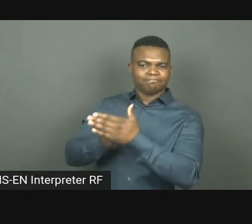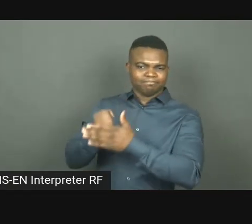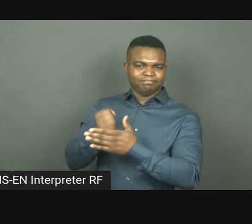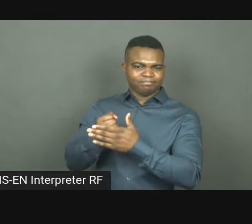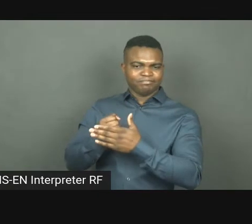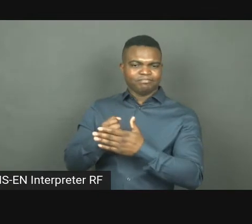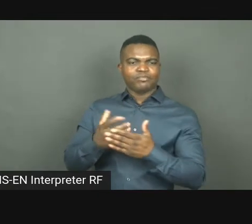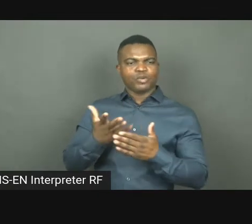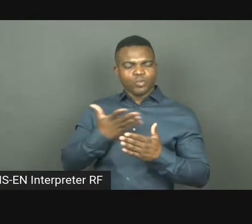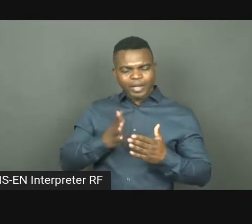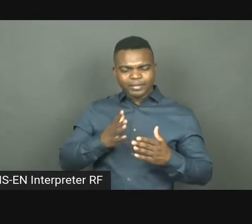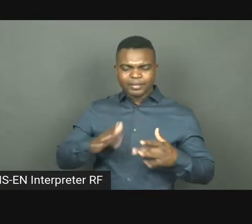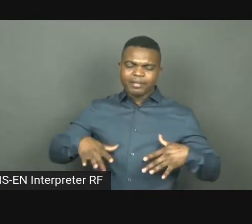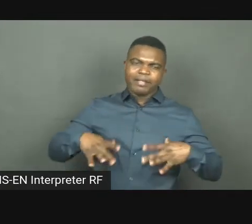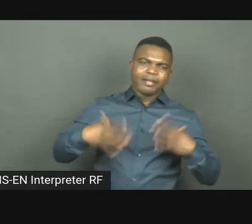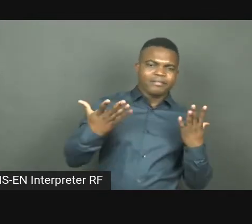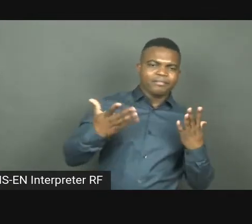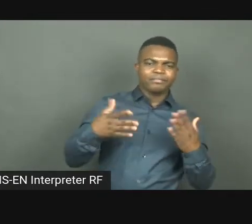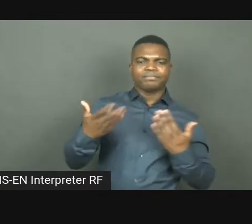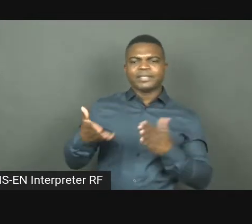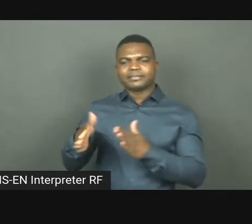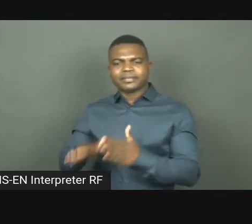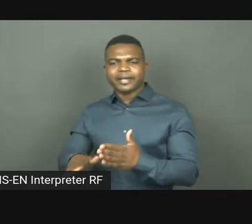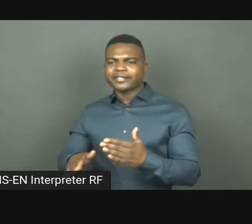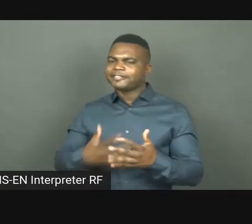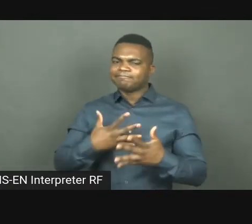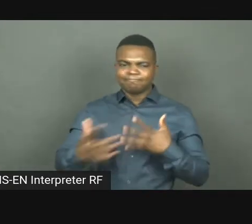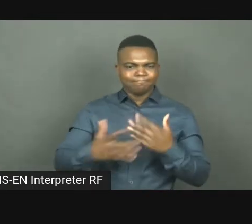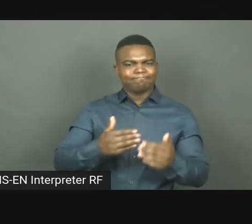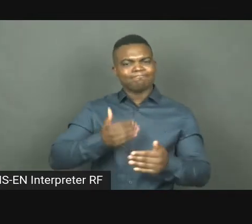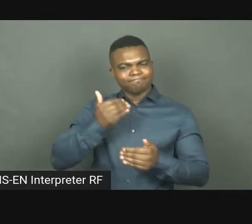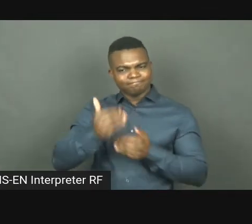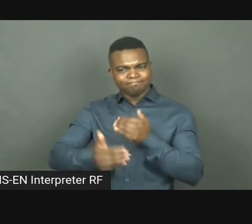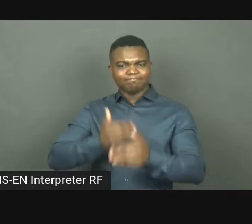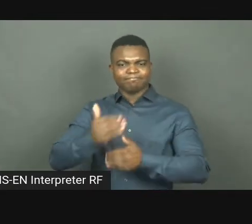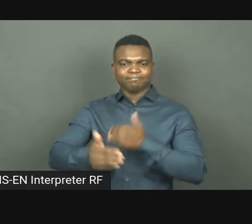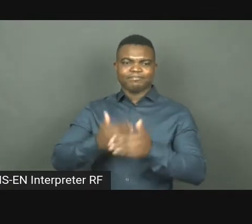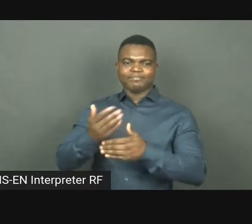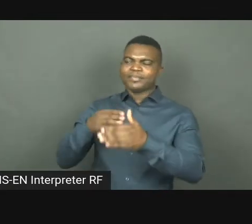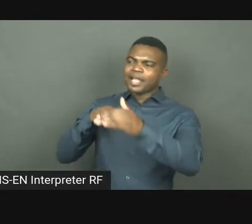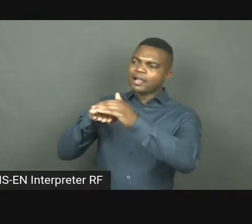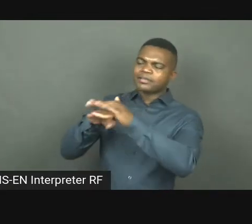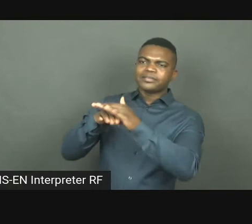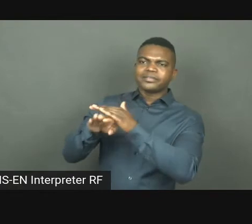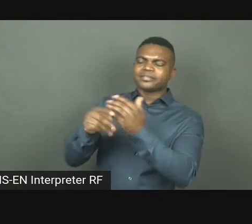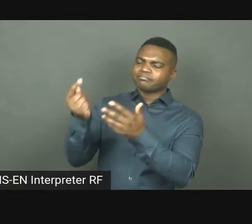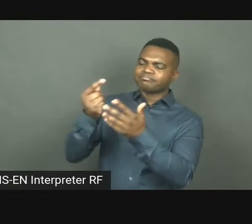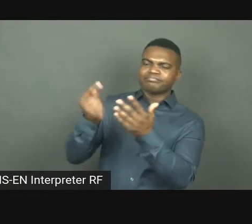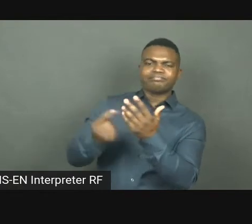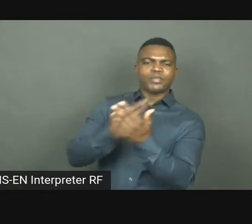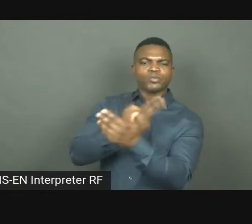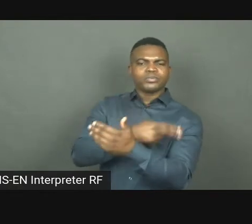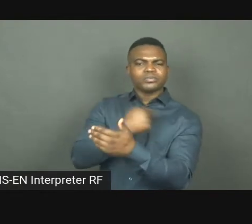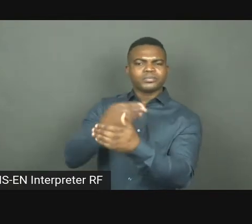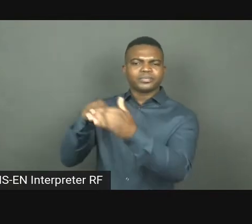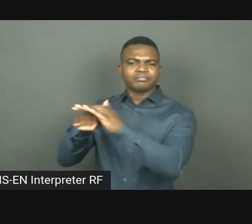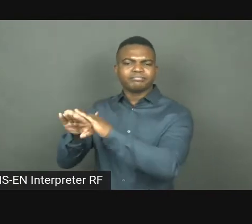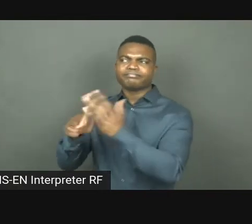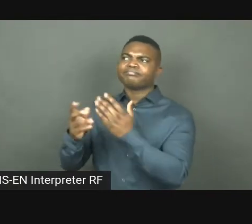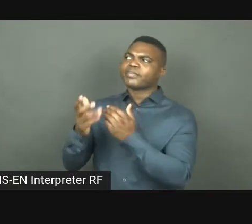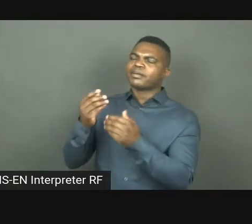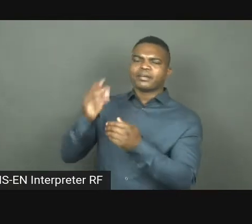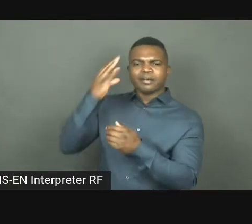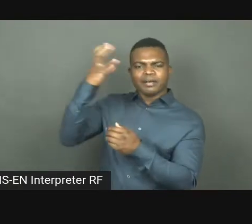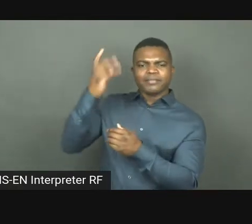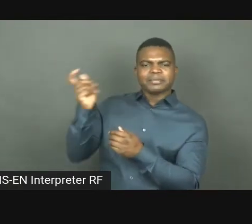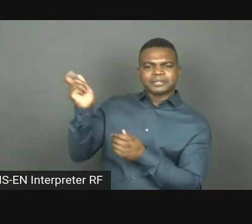they recognized that racism was keeping a coordinated response, limiting